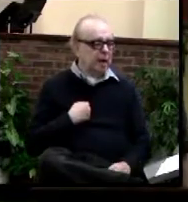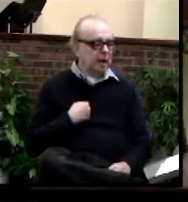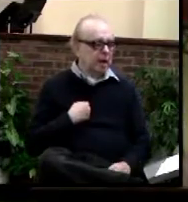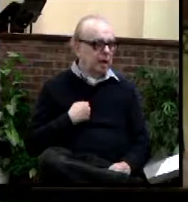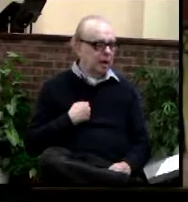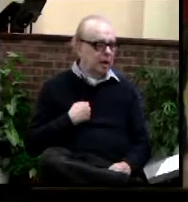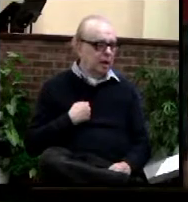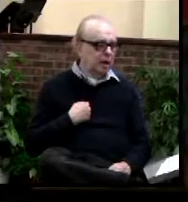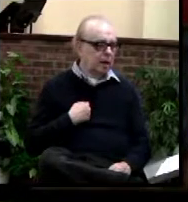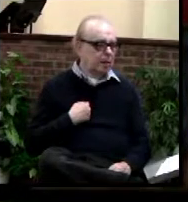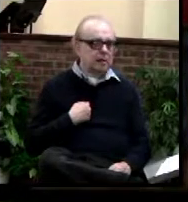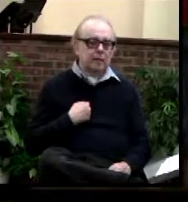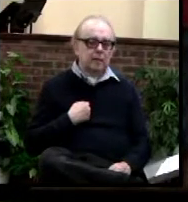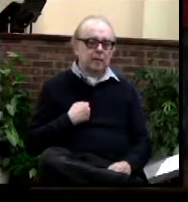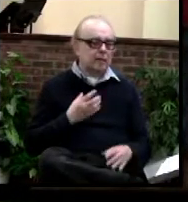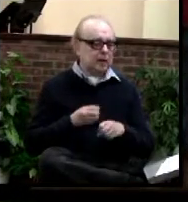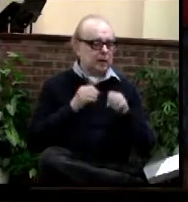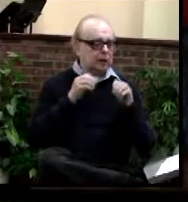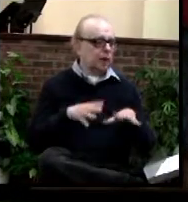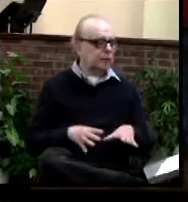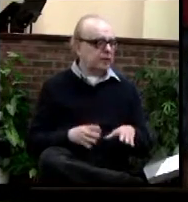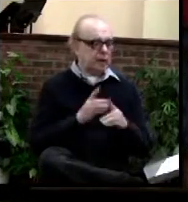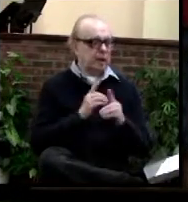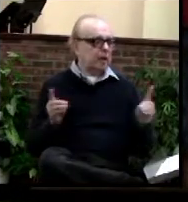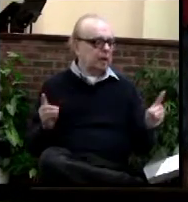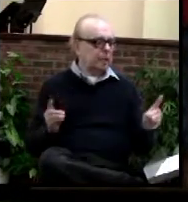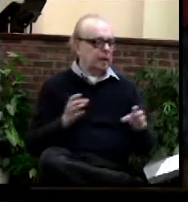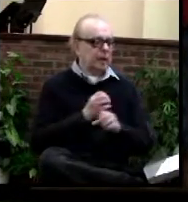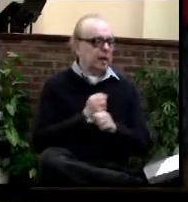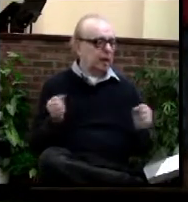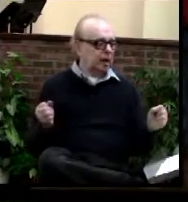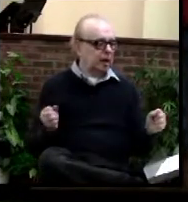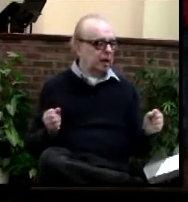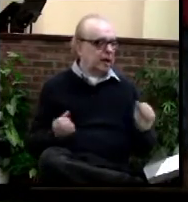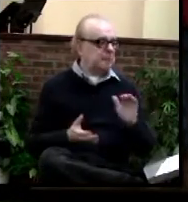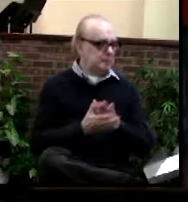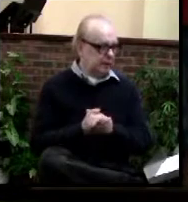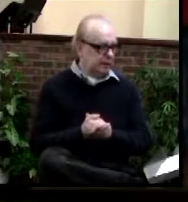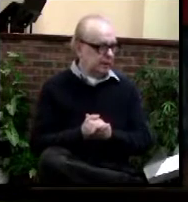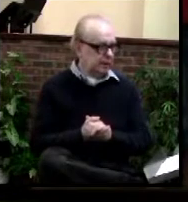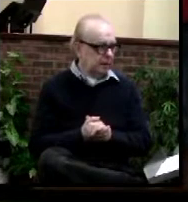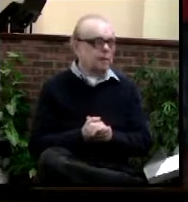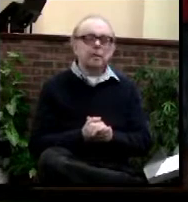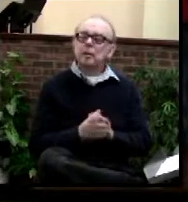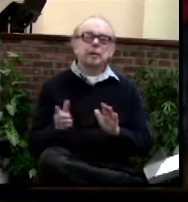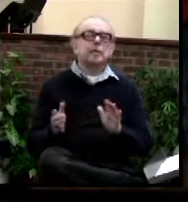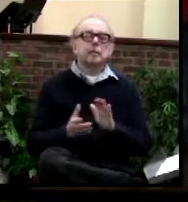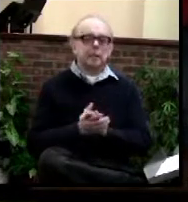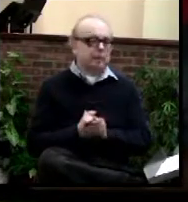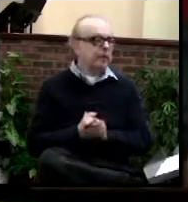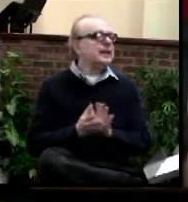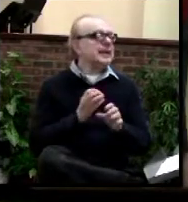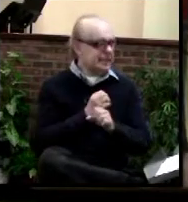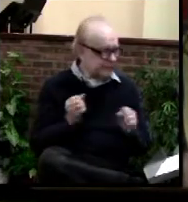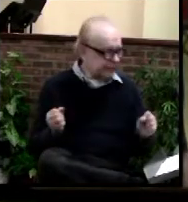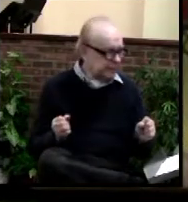he was lost, divorced, saved, married. Or married and then saved. And some